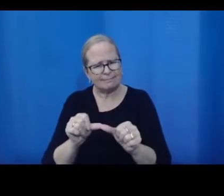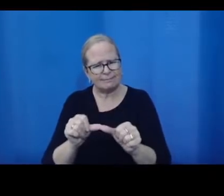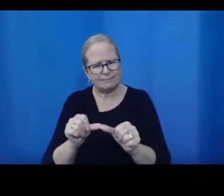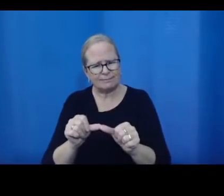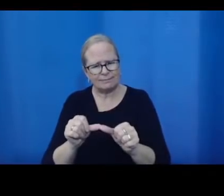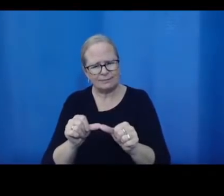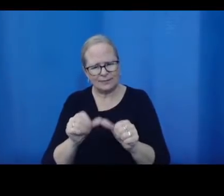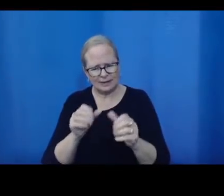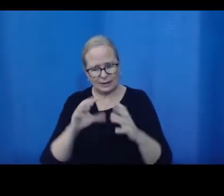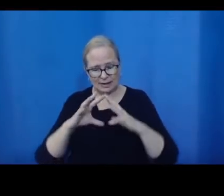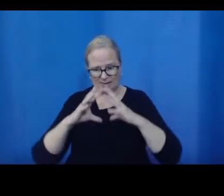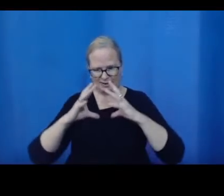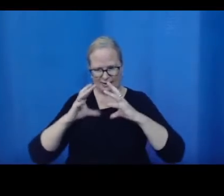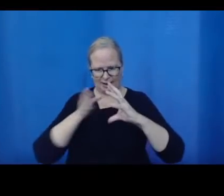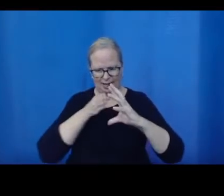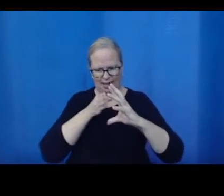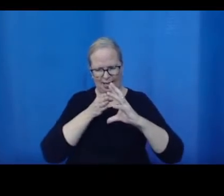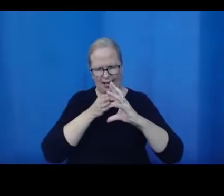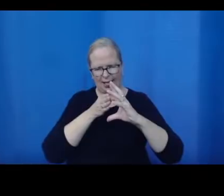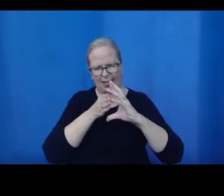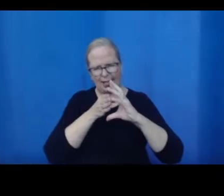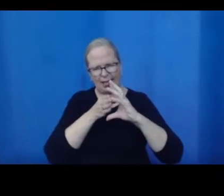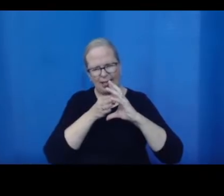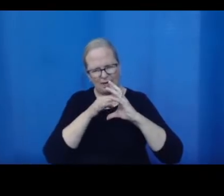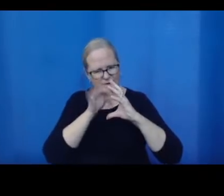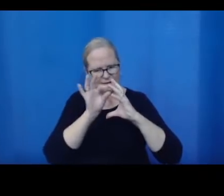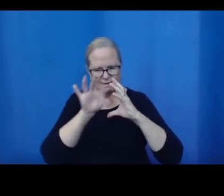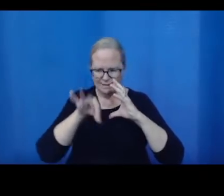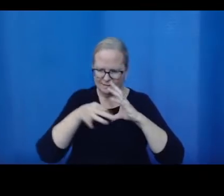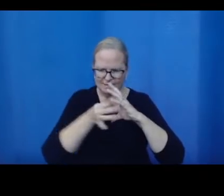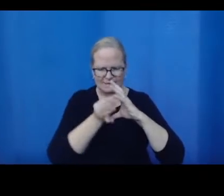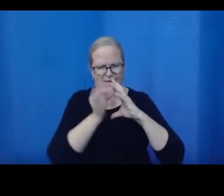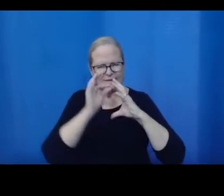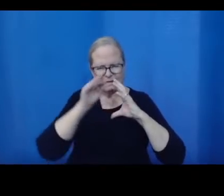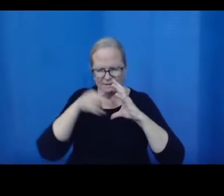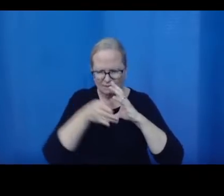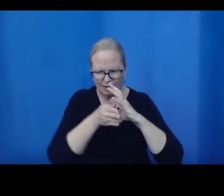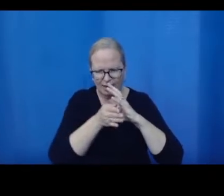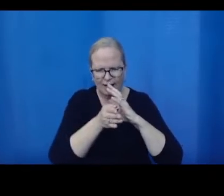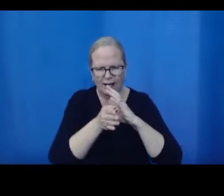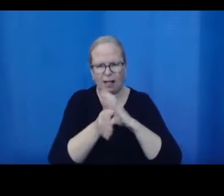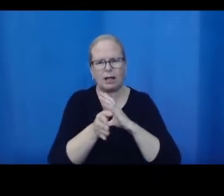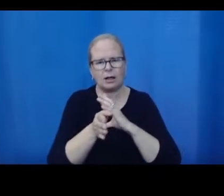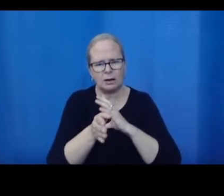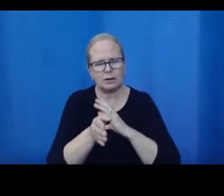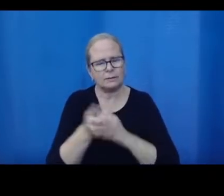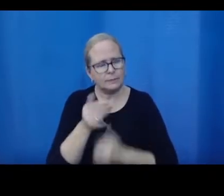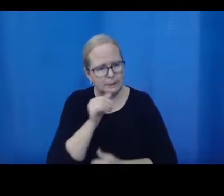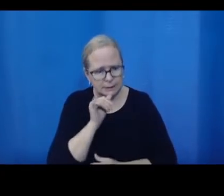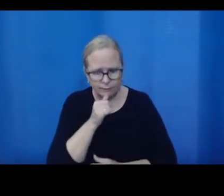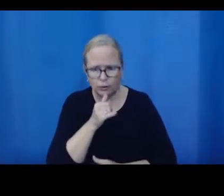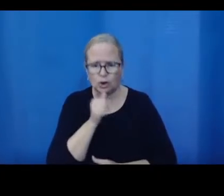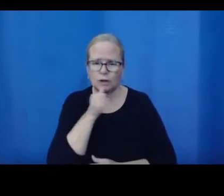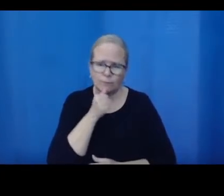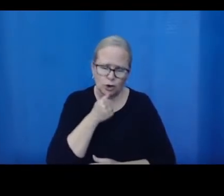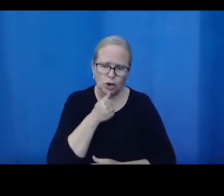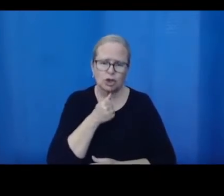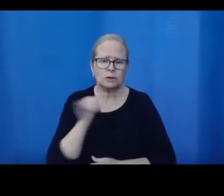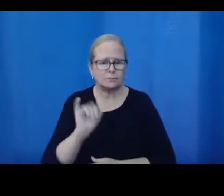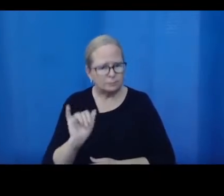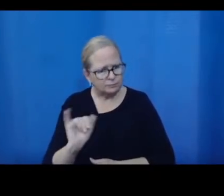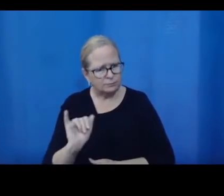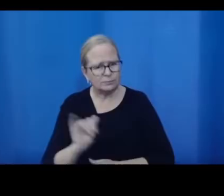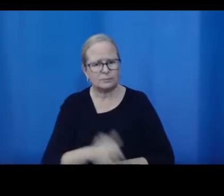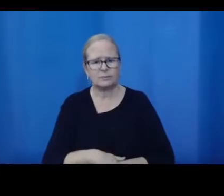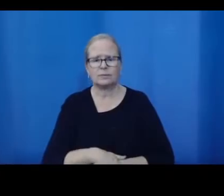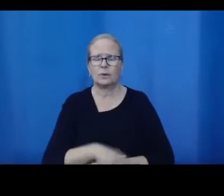suffering. And it's gross, intense, over the top suffering that they're going through right now. They're human beings. And so I think